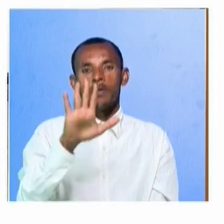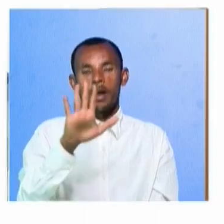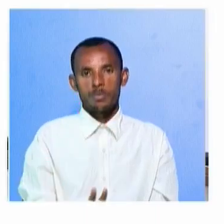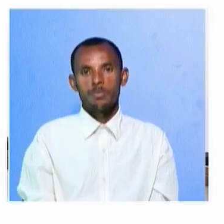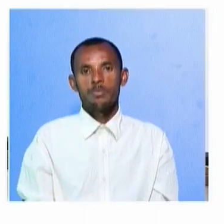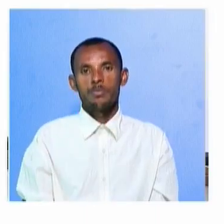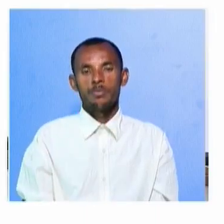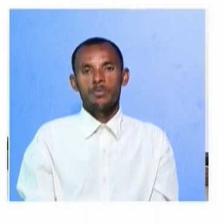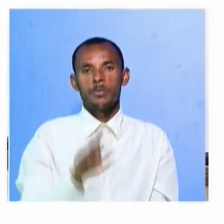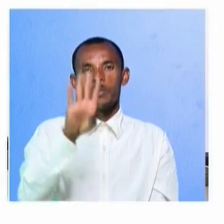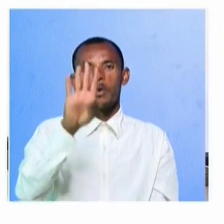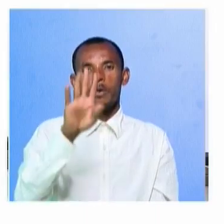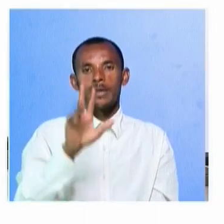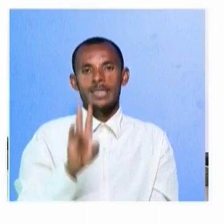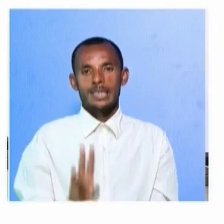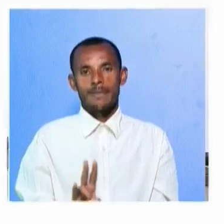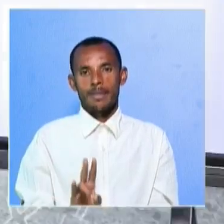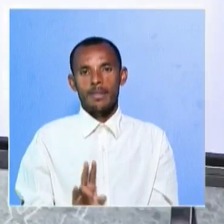and 4 over 7.